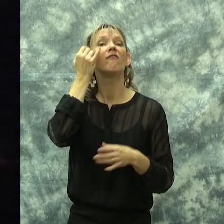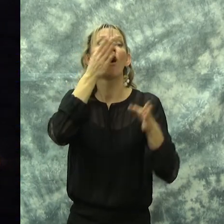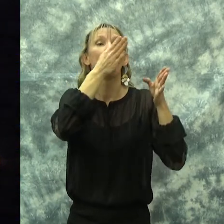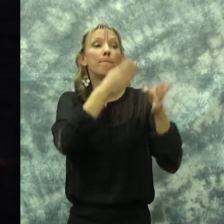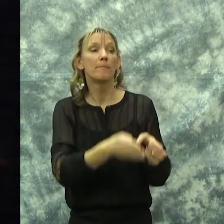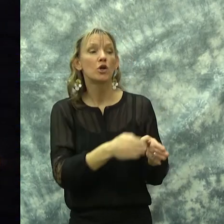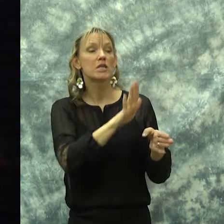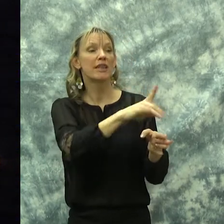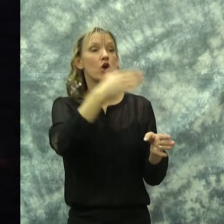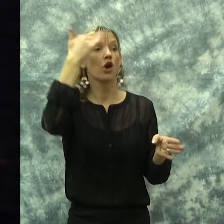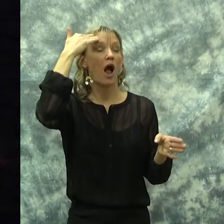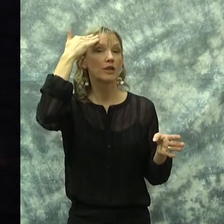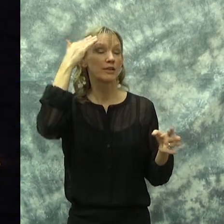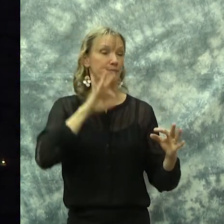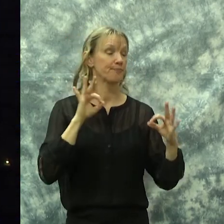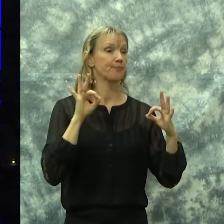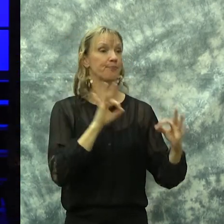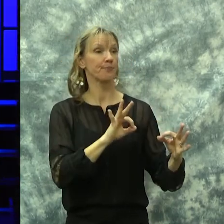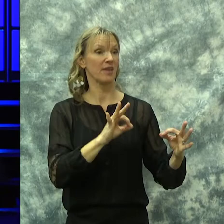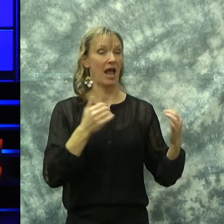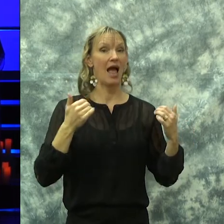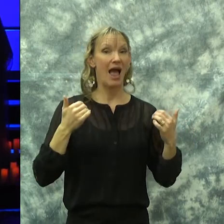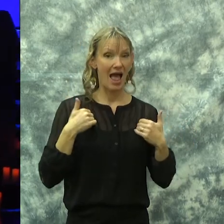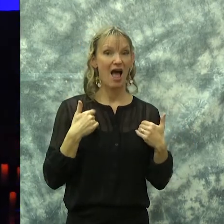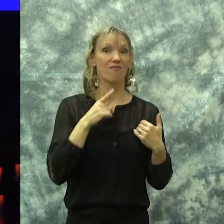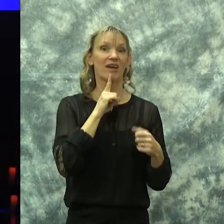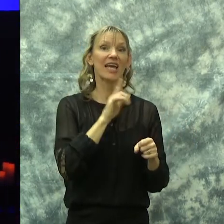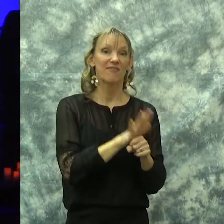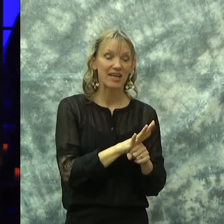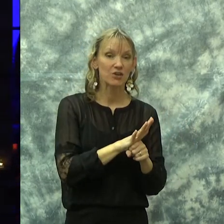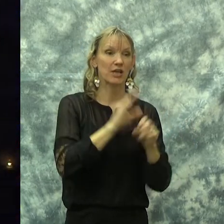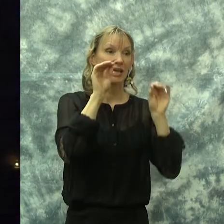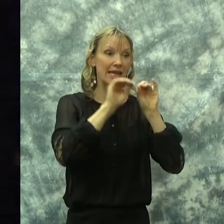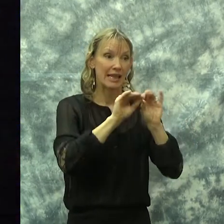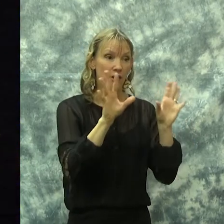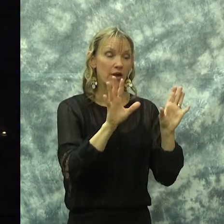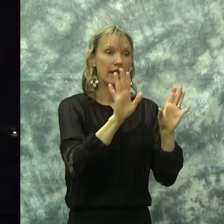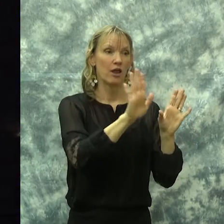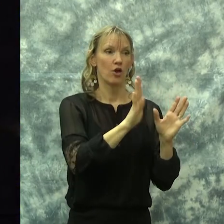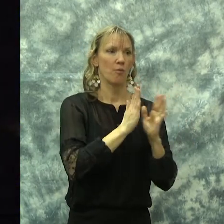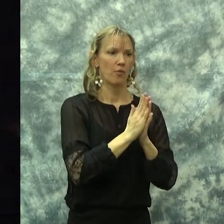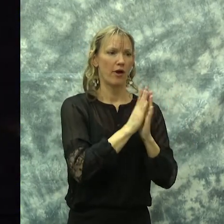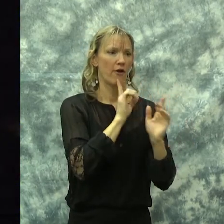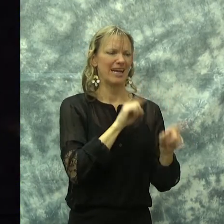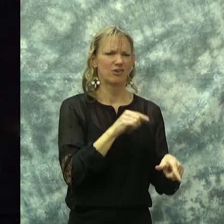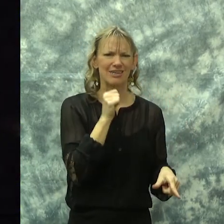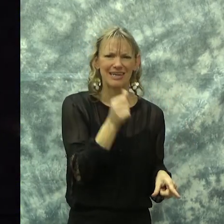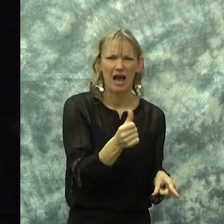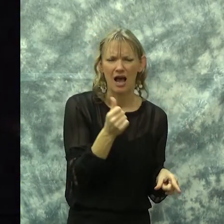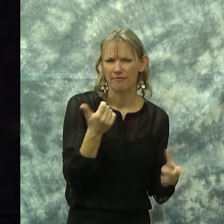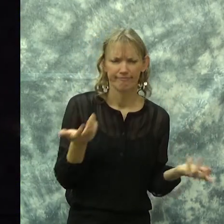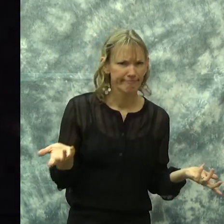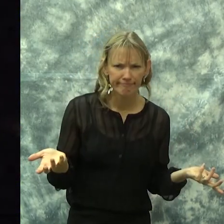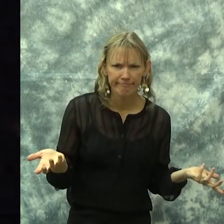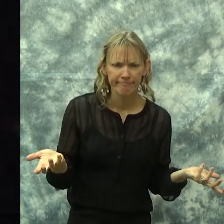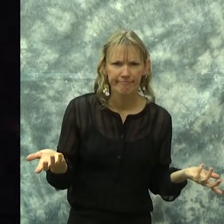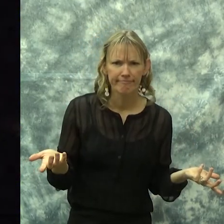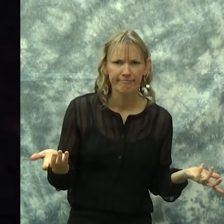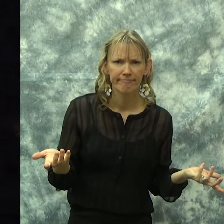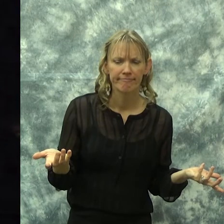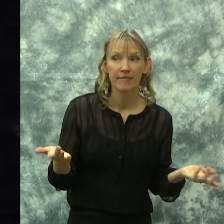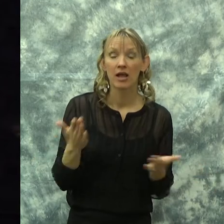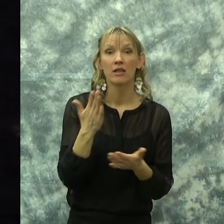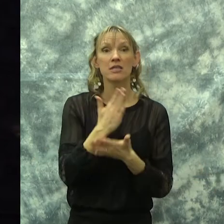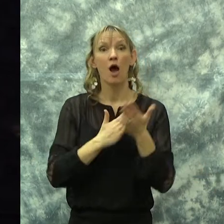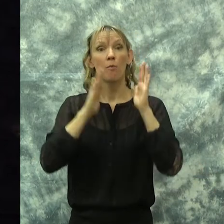consciousness is pristine and they're full of conviction and clarity and their prayer isn't answered, right? Some of the